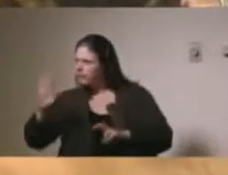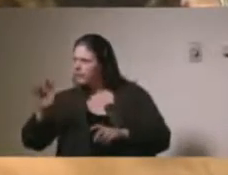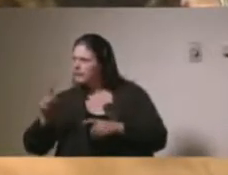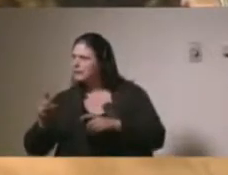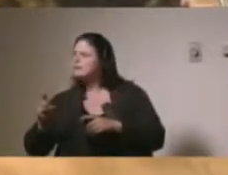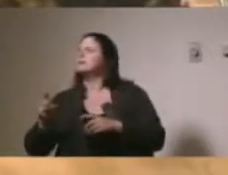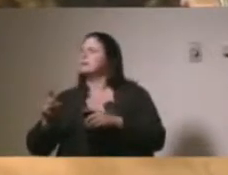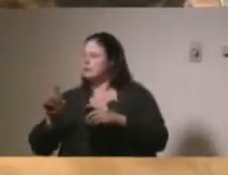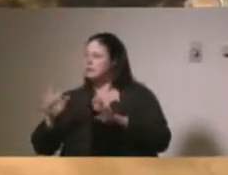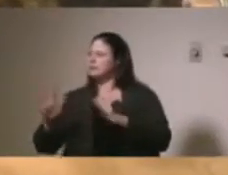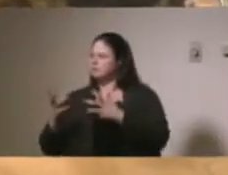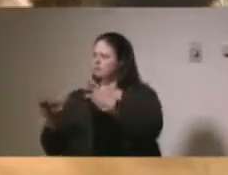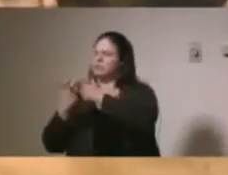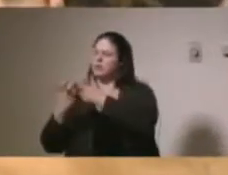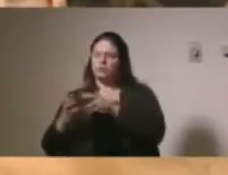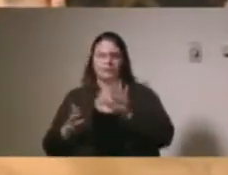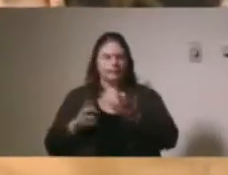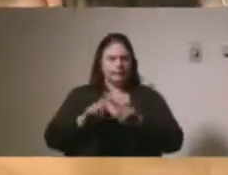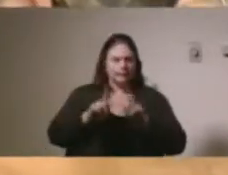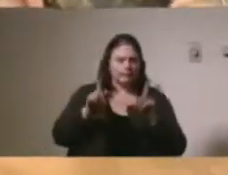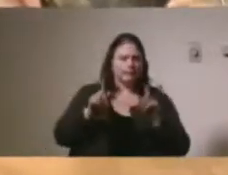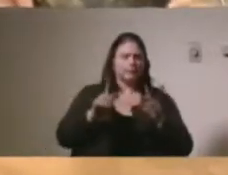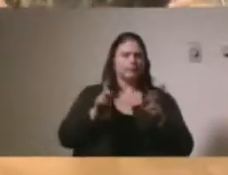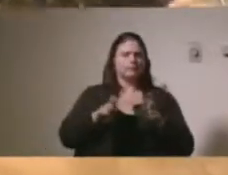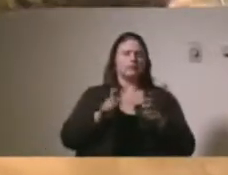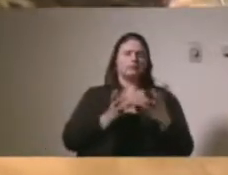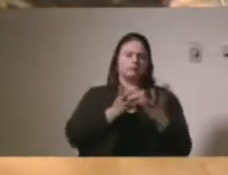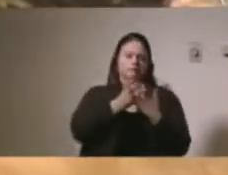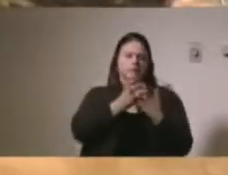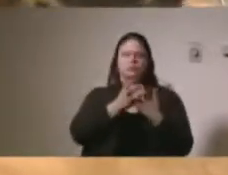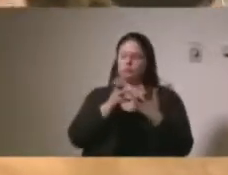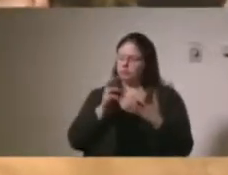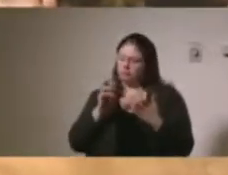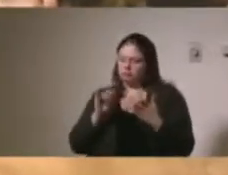hopefully we can move forward with that. Thank you.